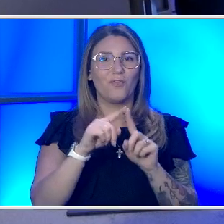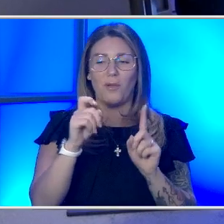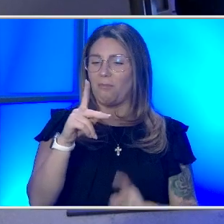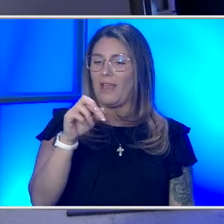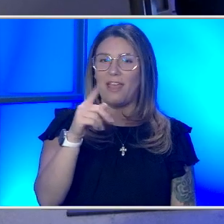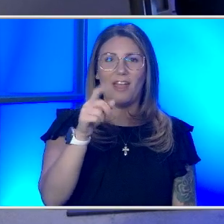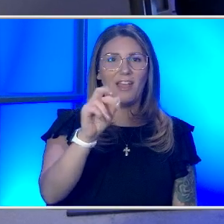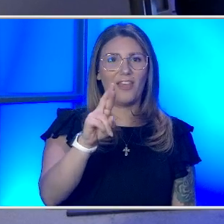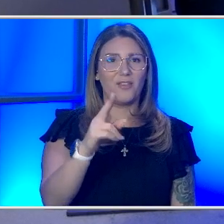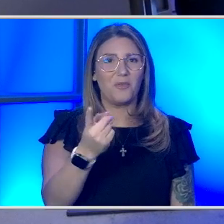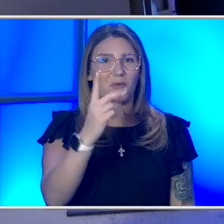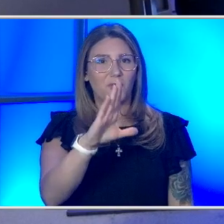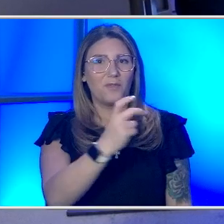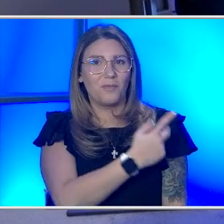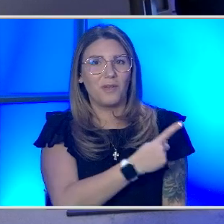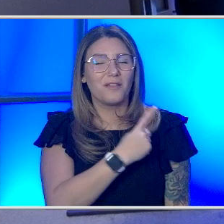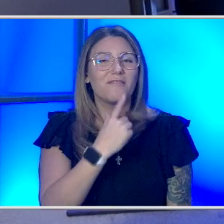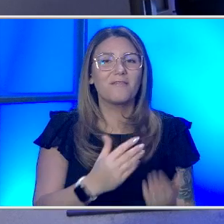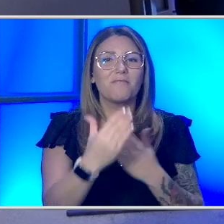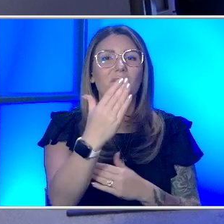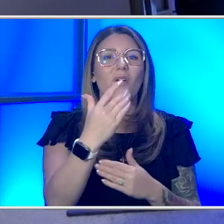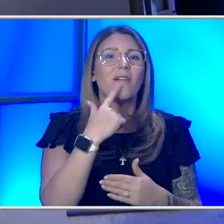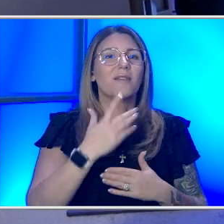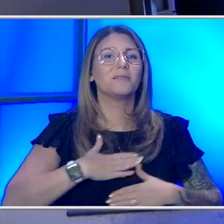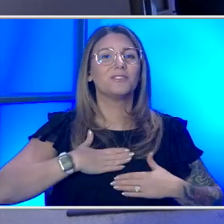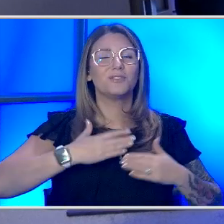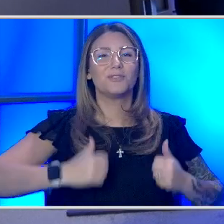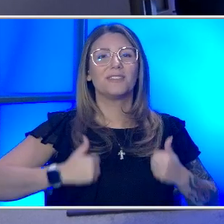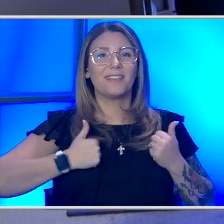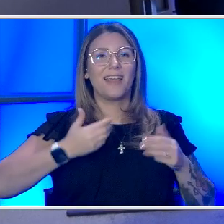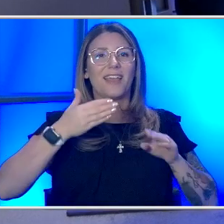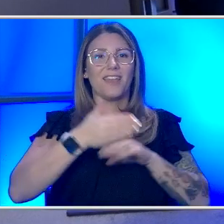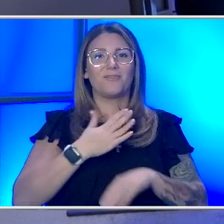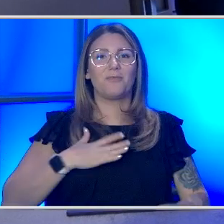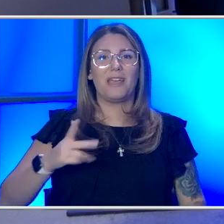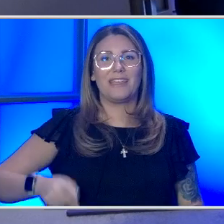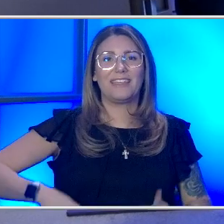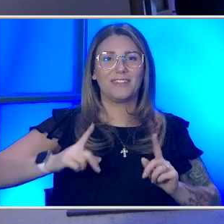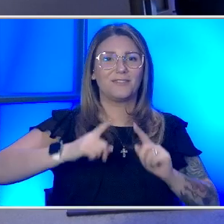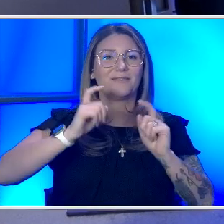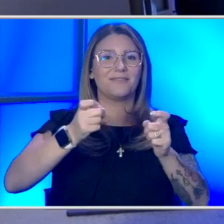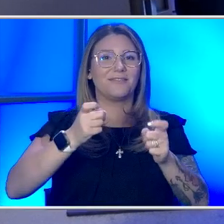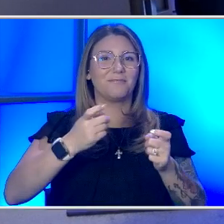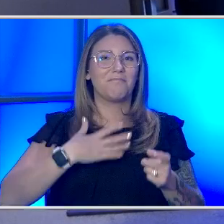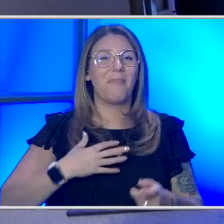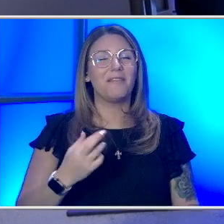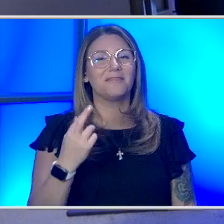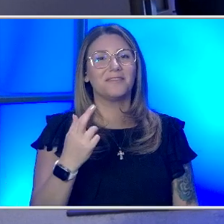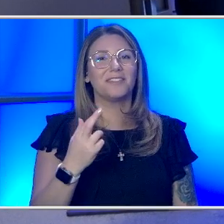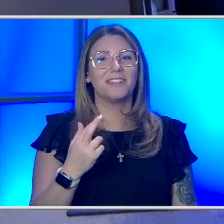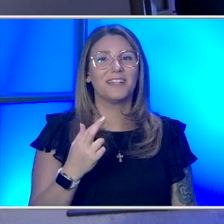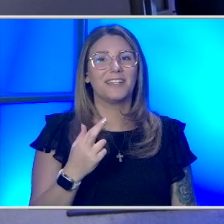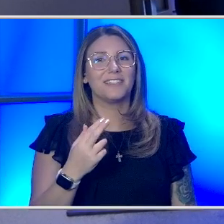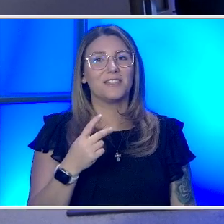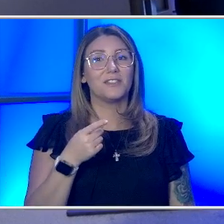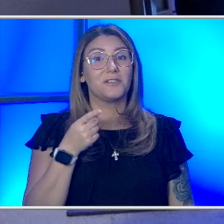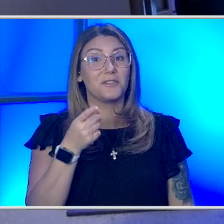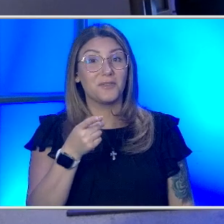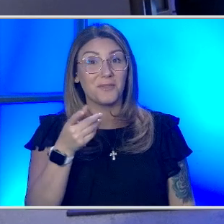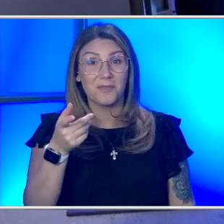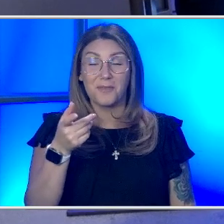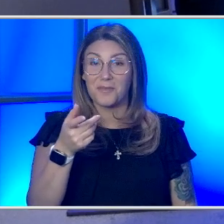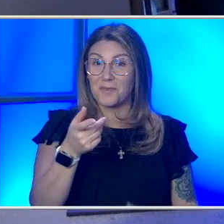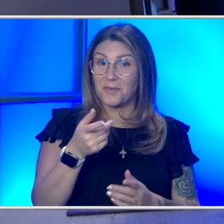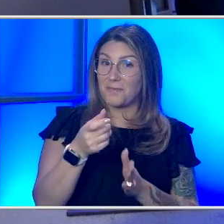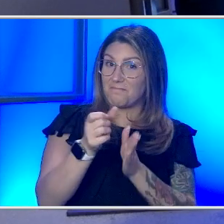said, "Good morning, Dr. Coomer. I'm enjoying life after my kidney donation to a dear friend." So you took it out. Yes. And handed it to Dr. Schmidt